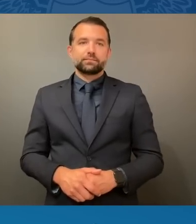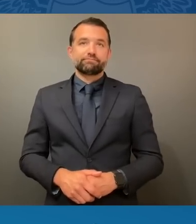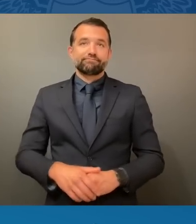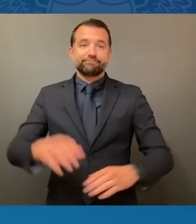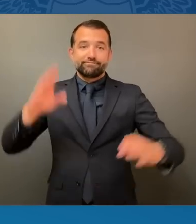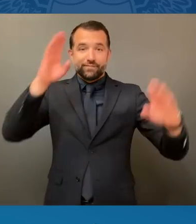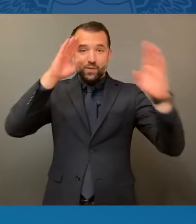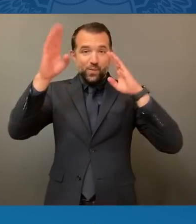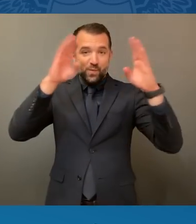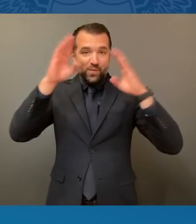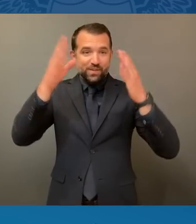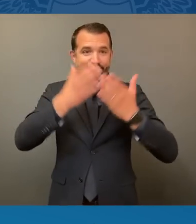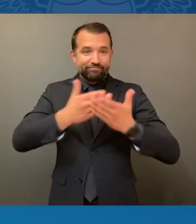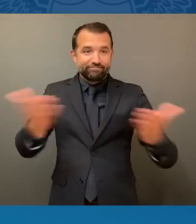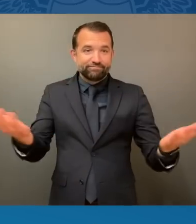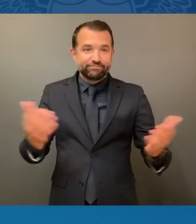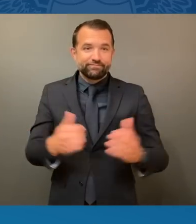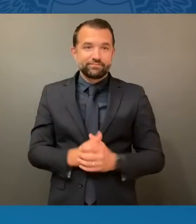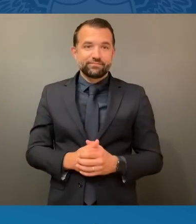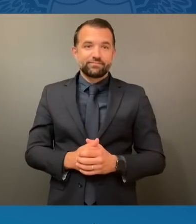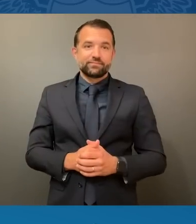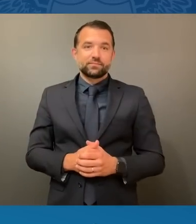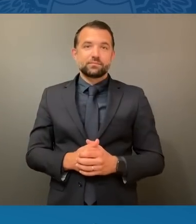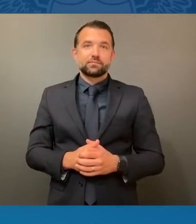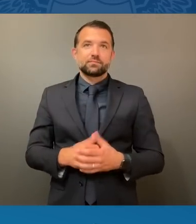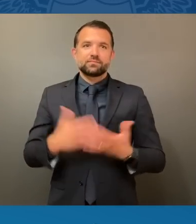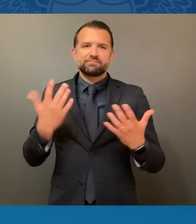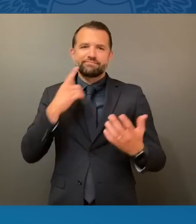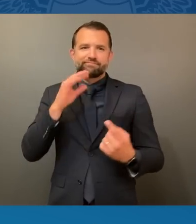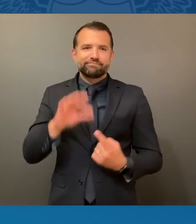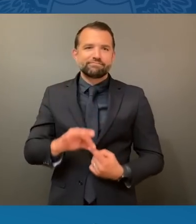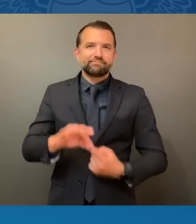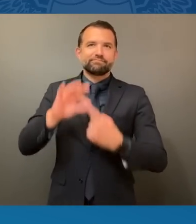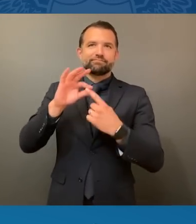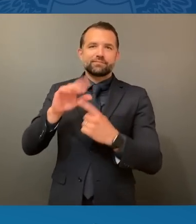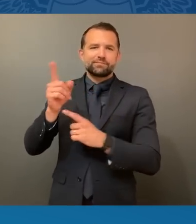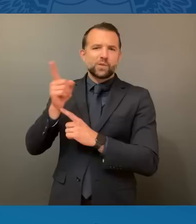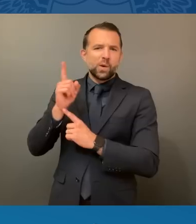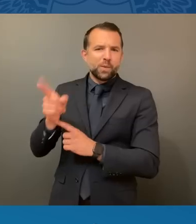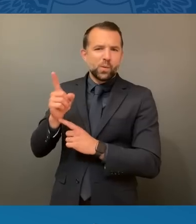everyone. So we have a very special moment.